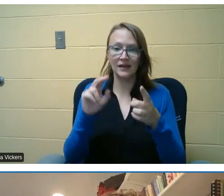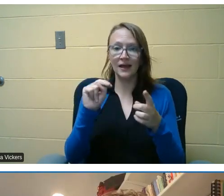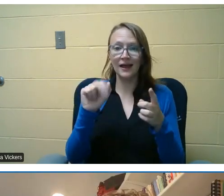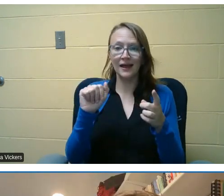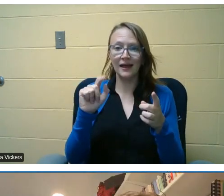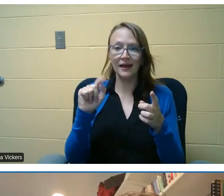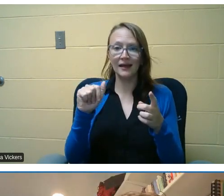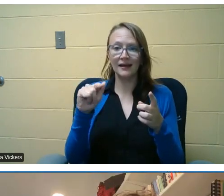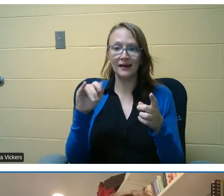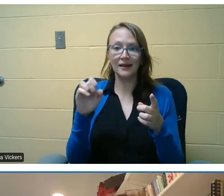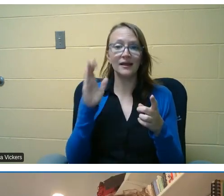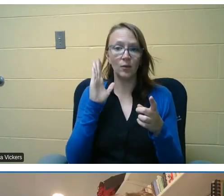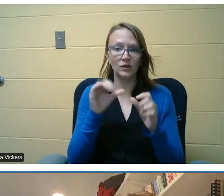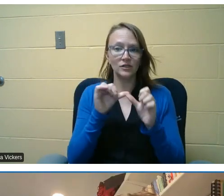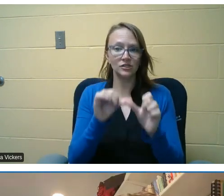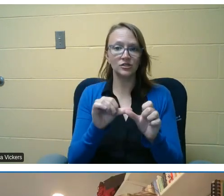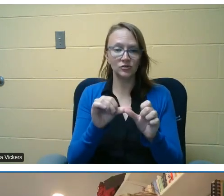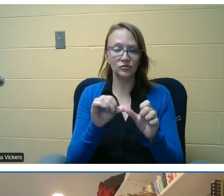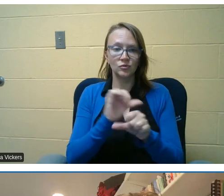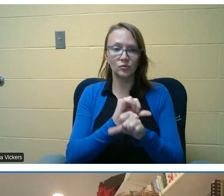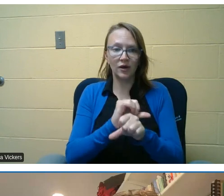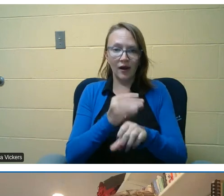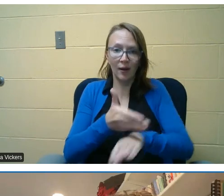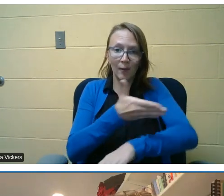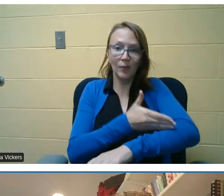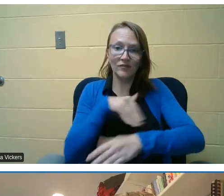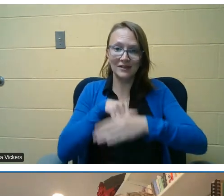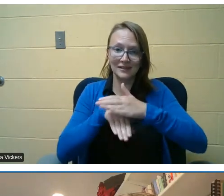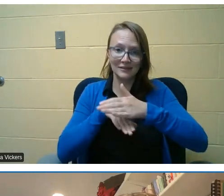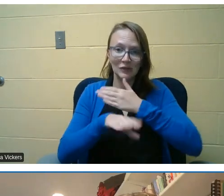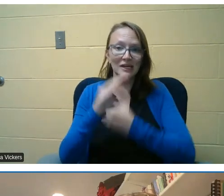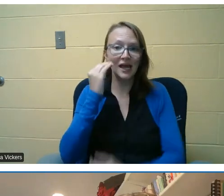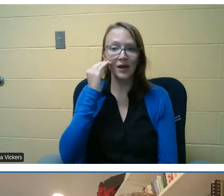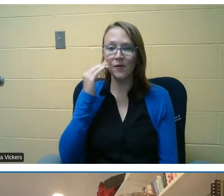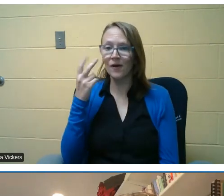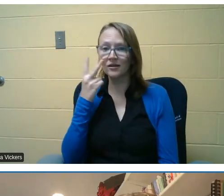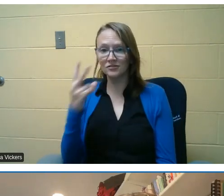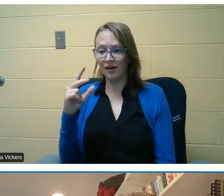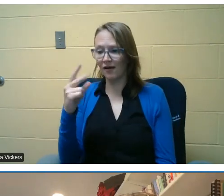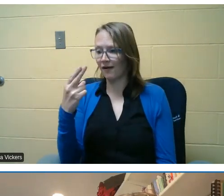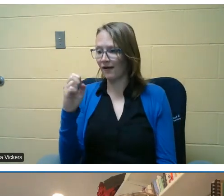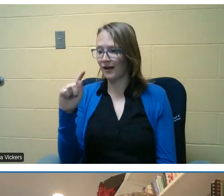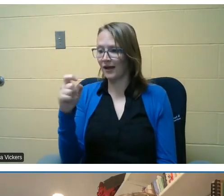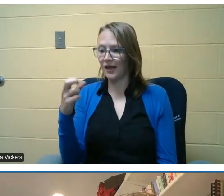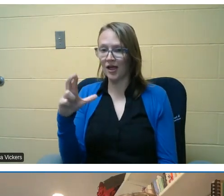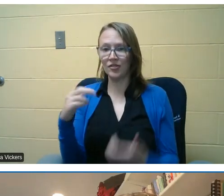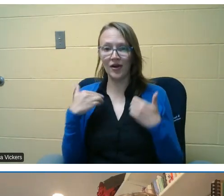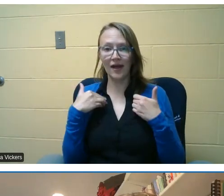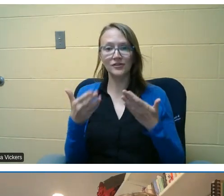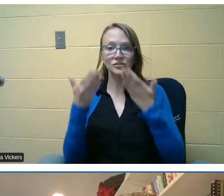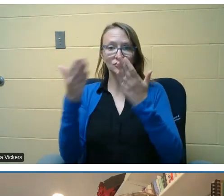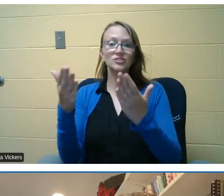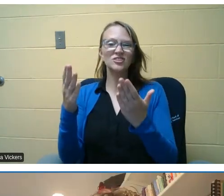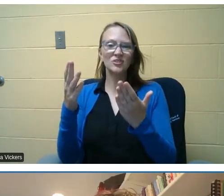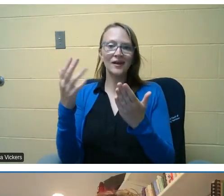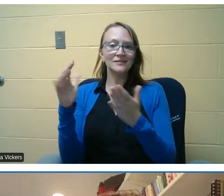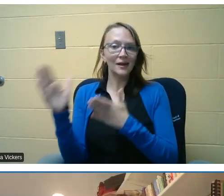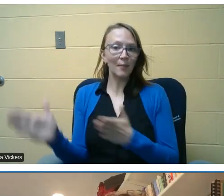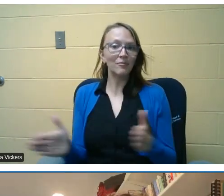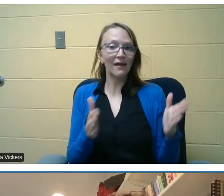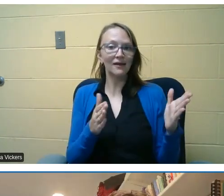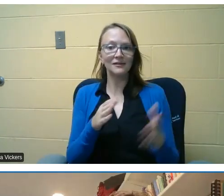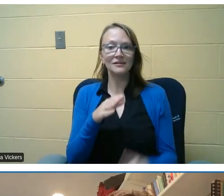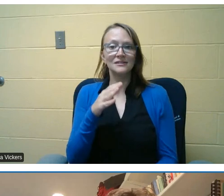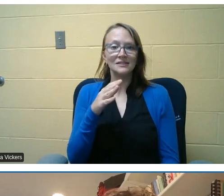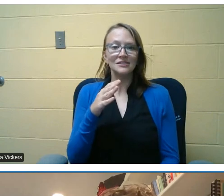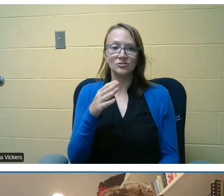I know Heather had a suggestion, and so that's something that we're planning to do. The Beam block is going to